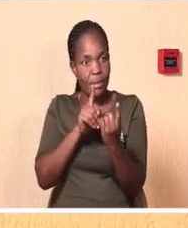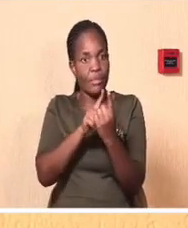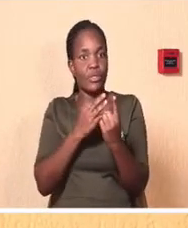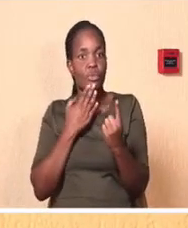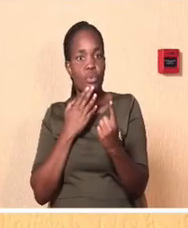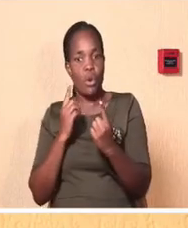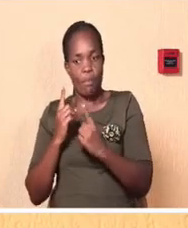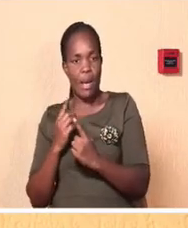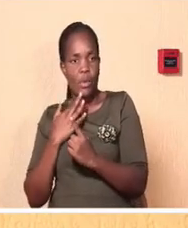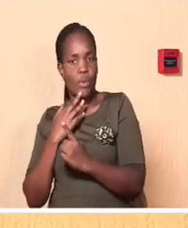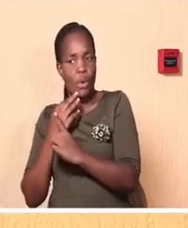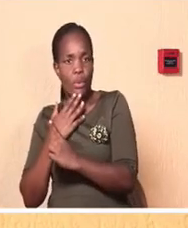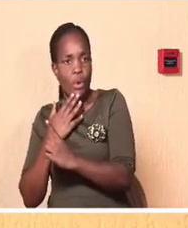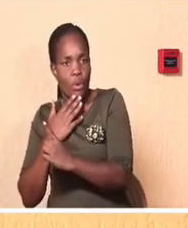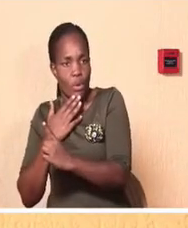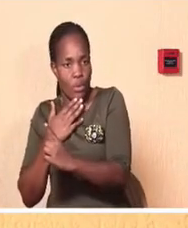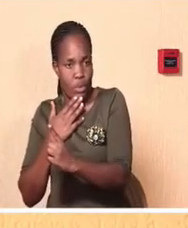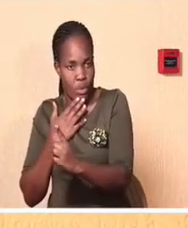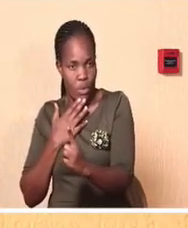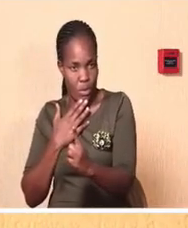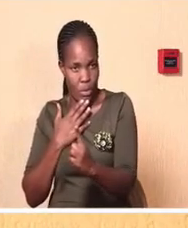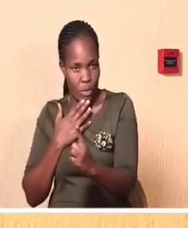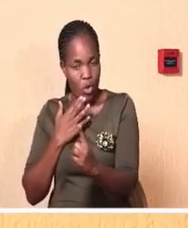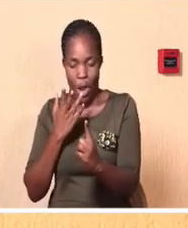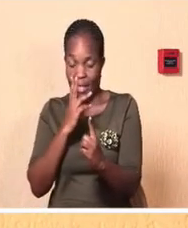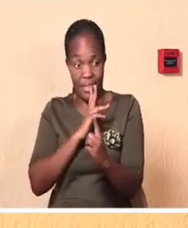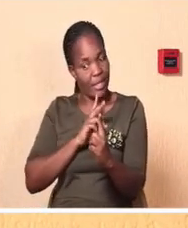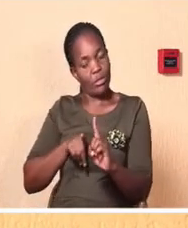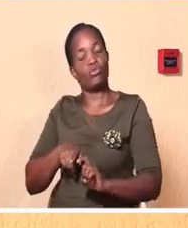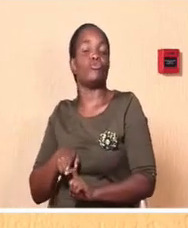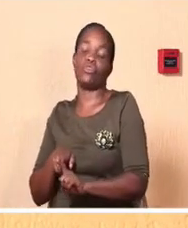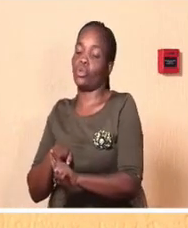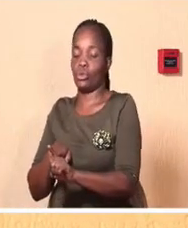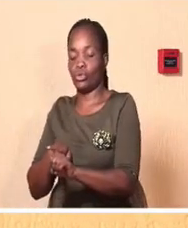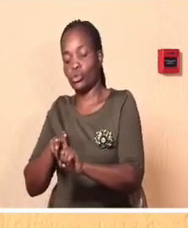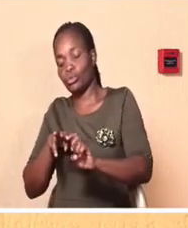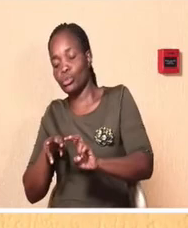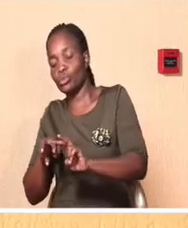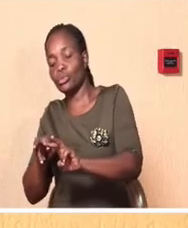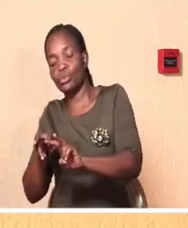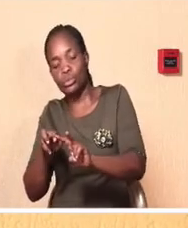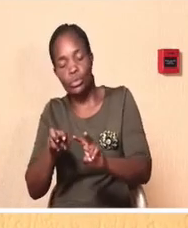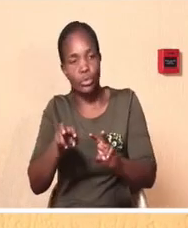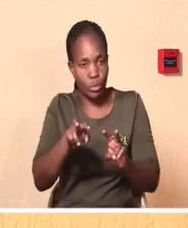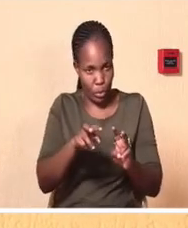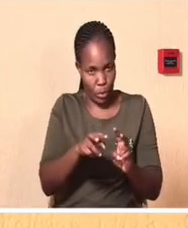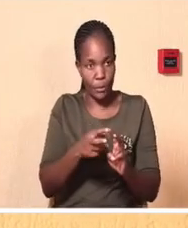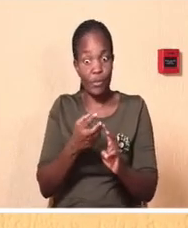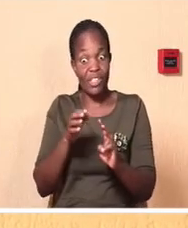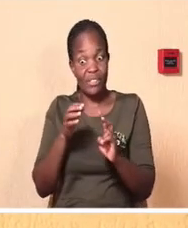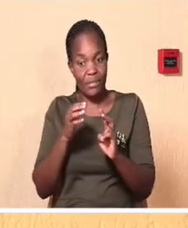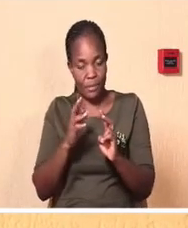these contacts. So once the contacts are traced, then there is what we call isolation